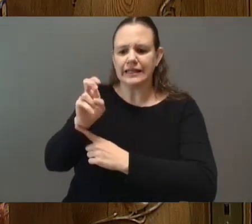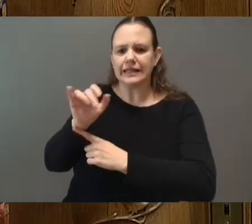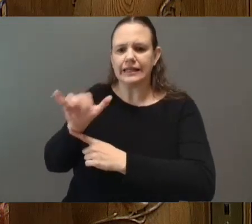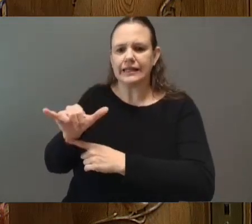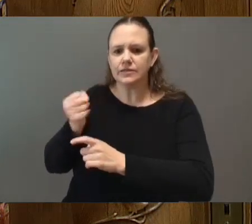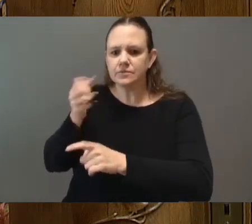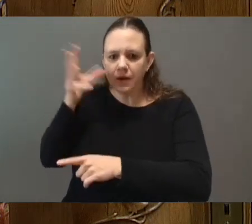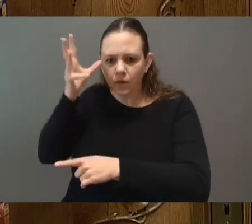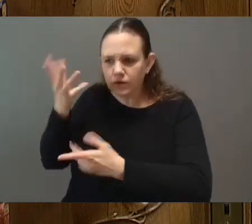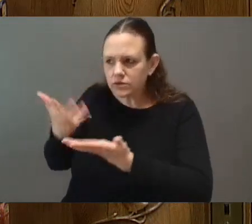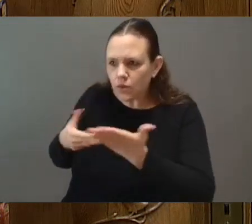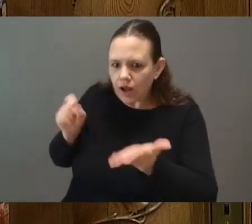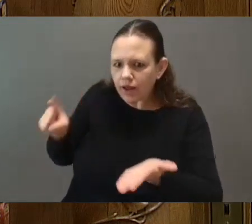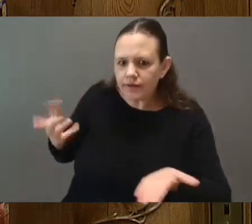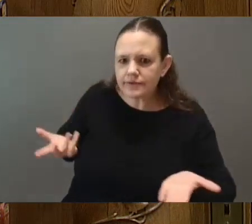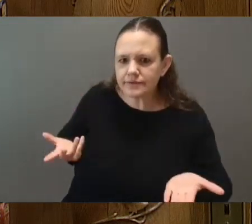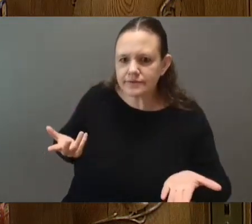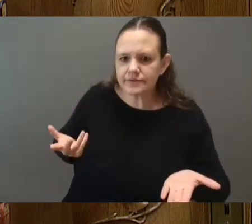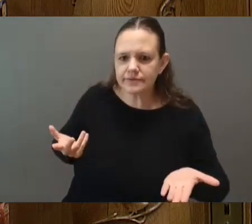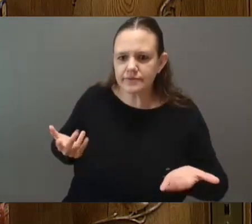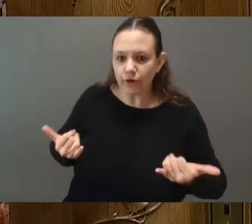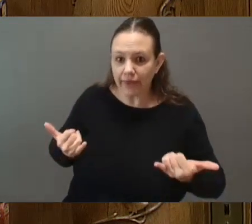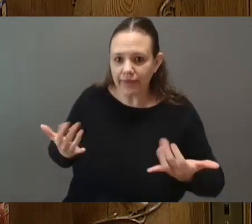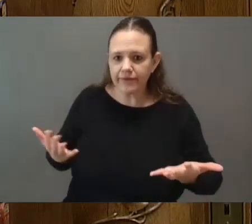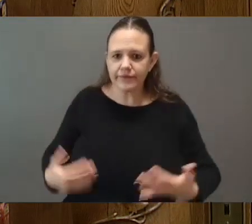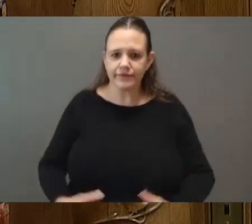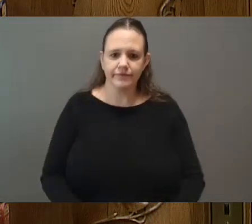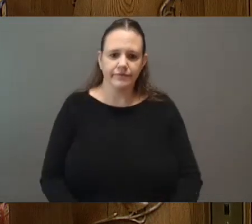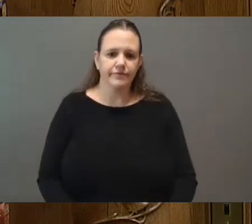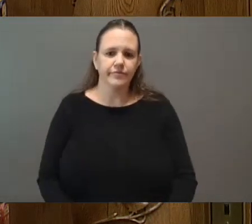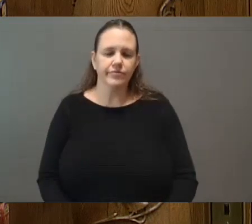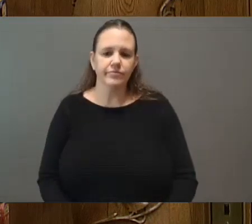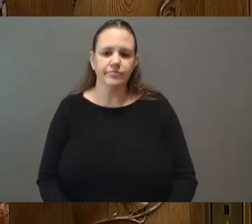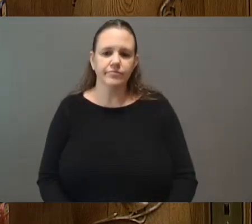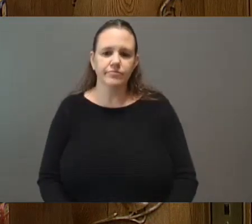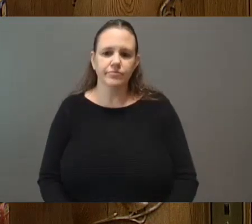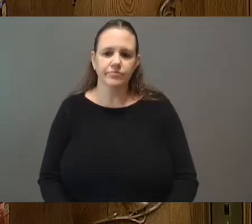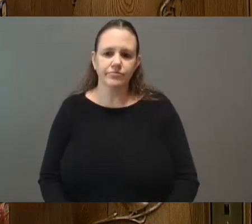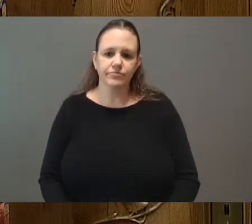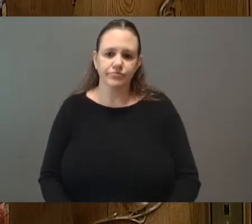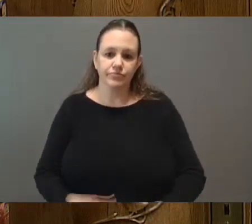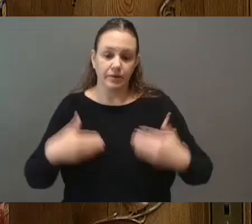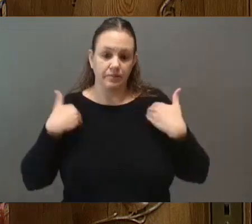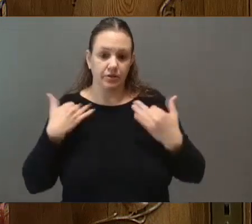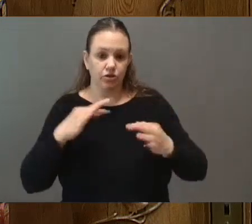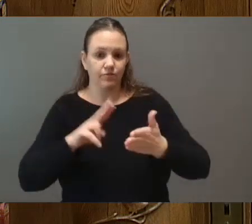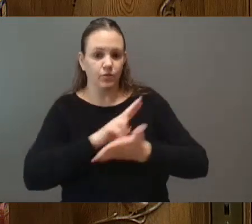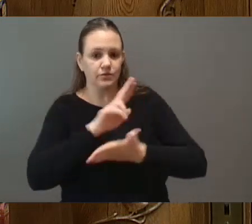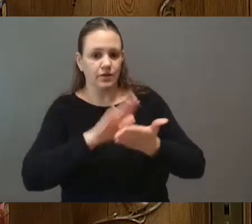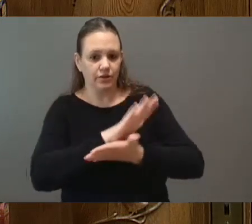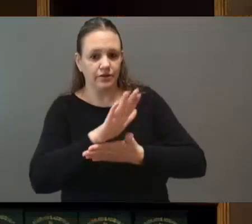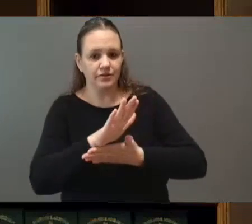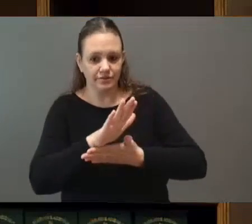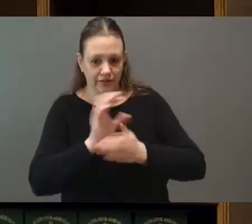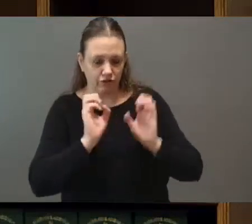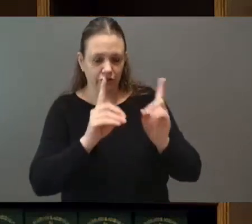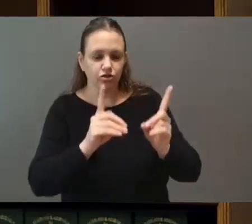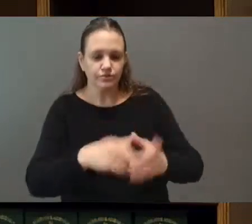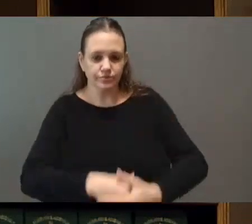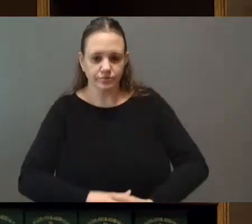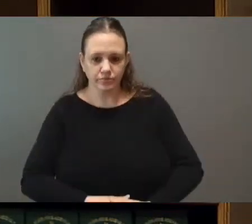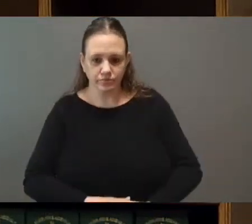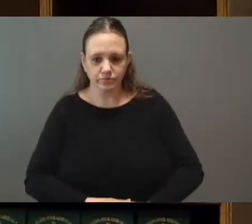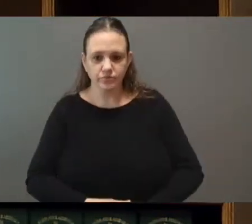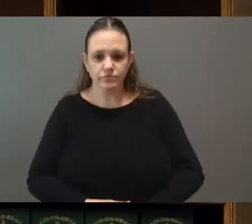here. Minister of Post-Secondary Education. Thank you, Speaker. And I want to echo